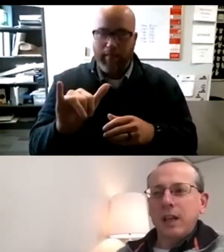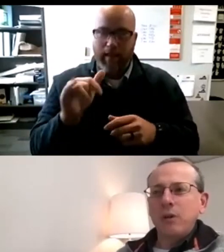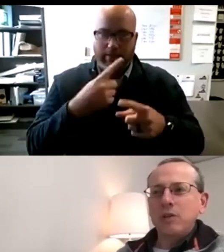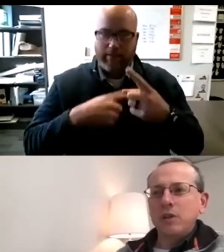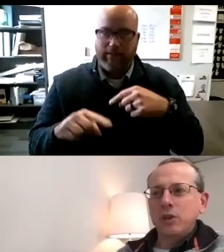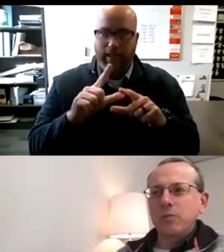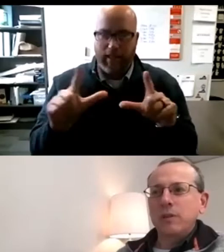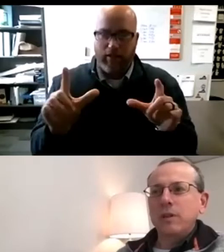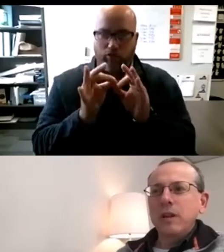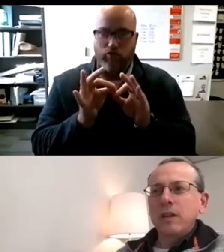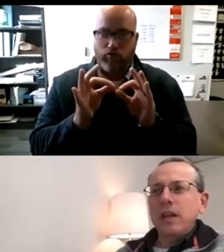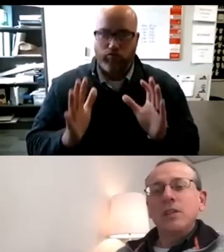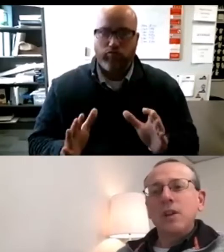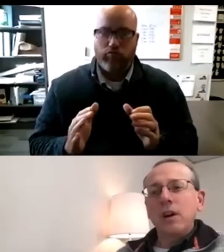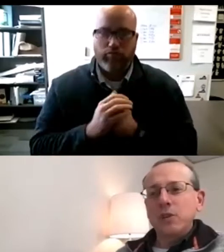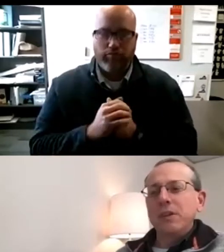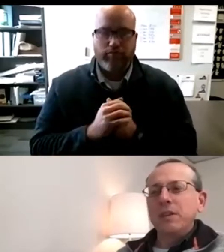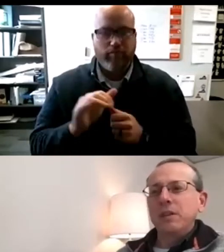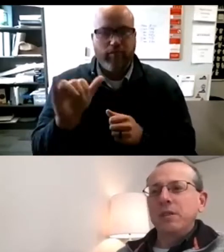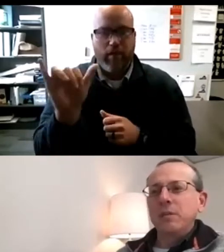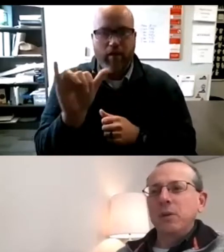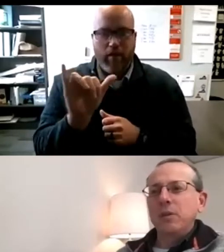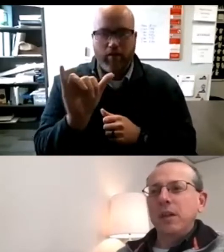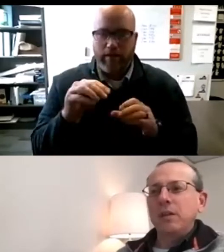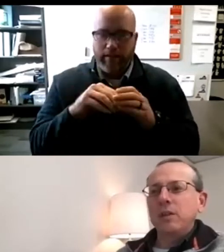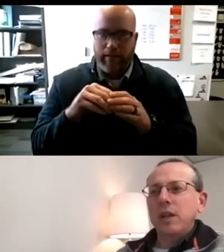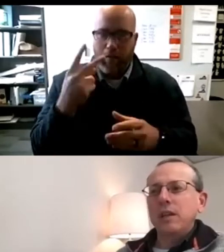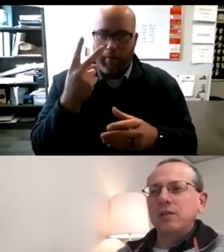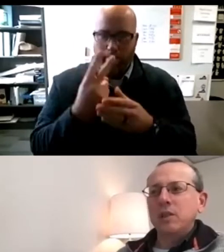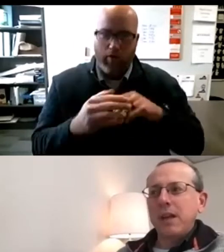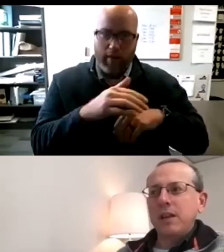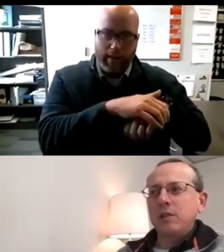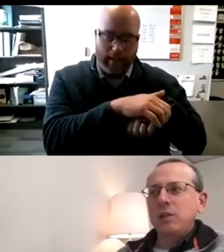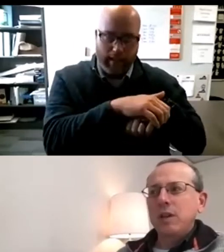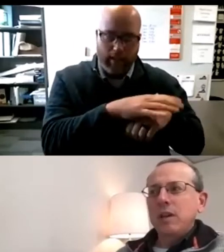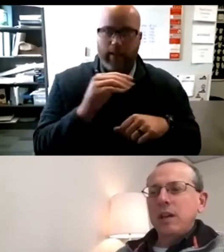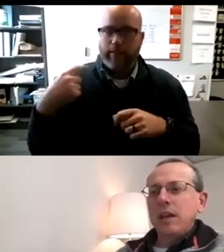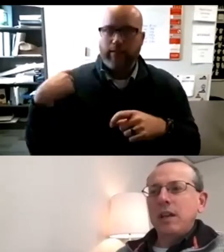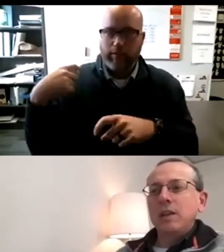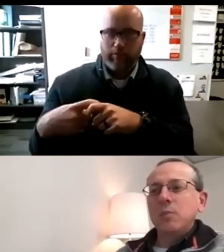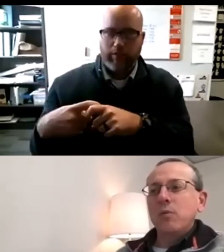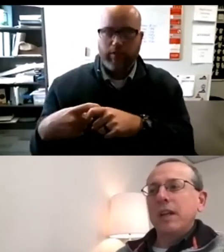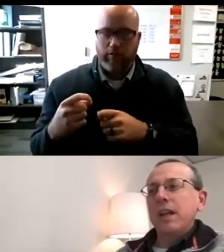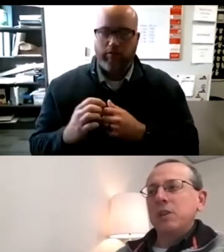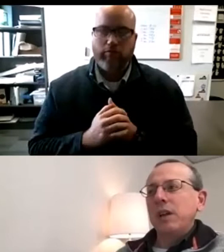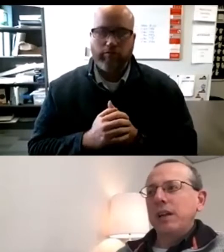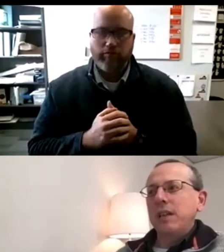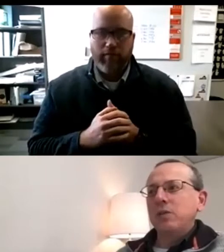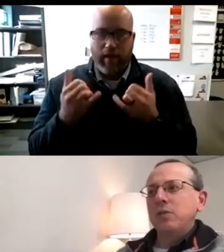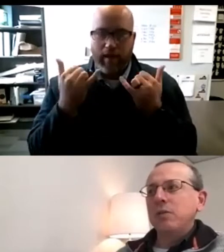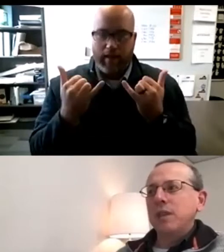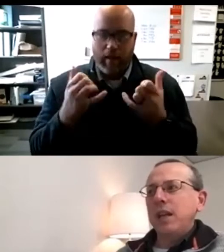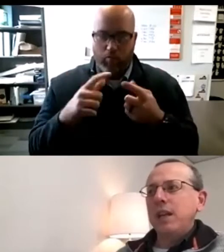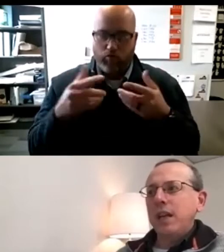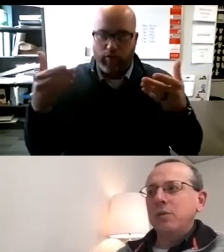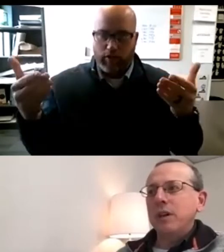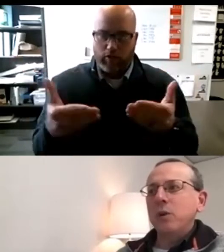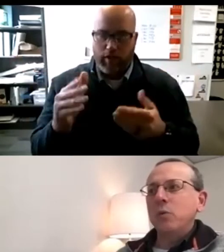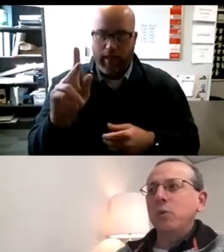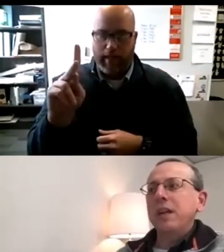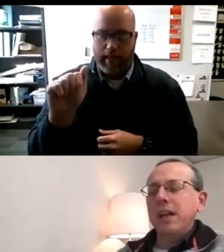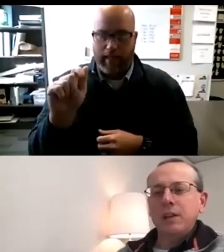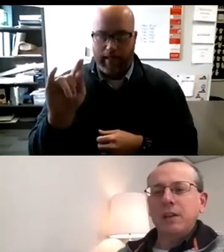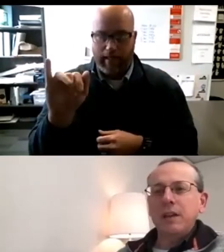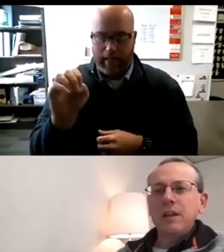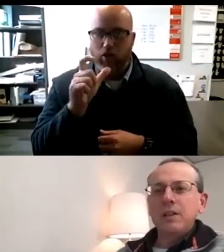sign language interpreter and is also being delivered in both English and Spanish. And at this point, I'd actually like to introduce Katie Hedrick, who